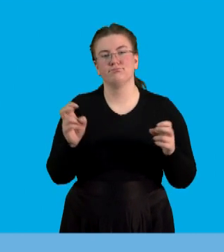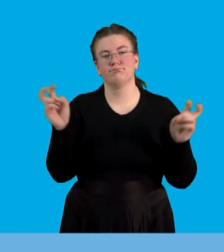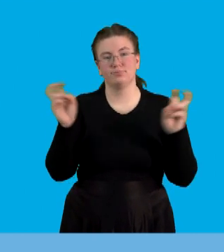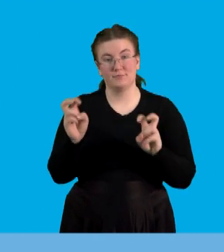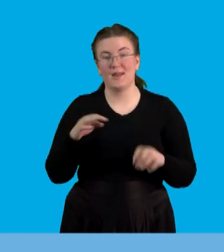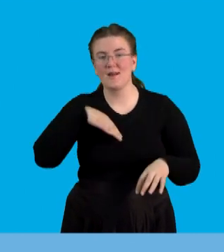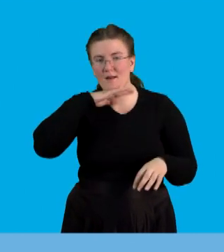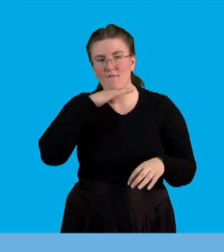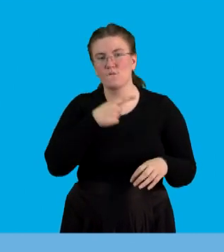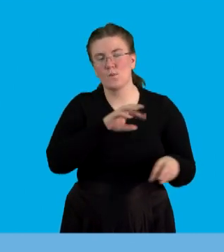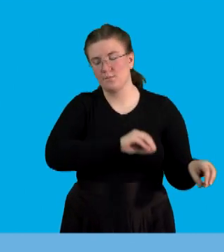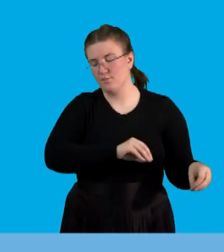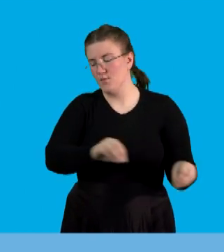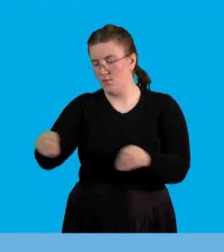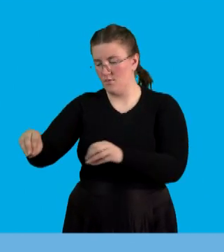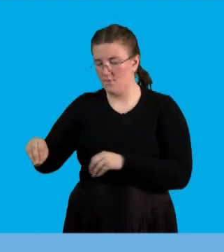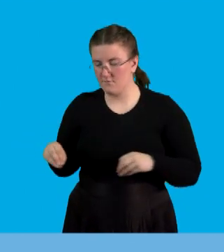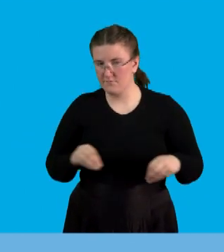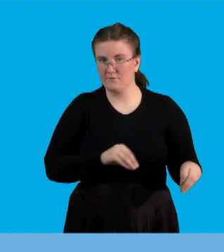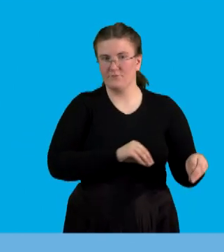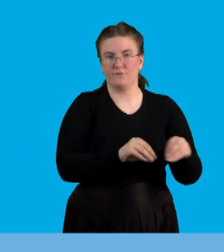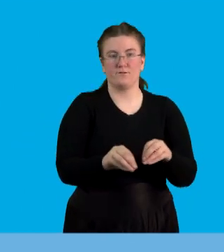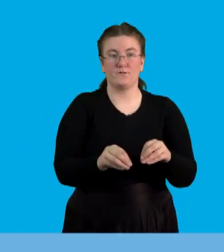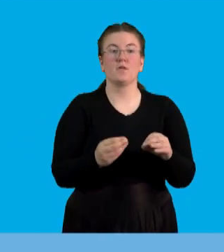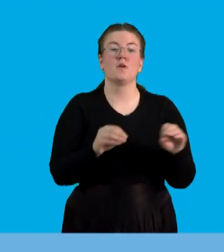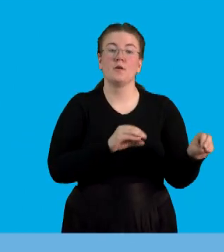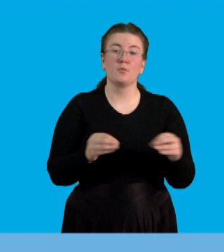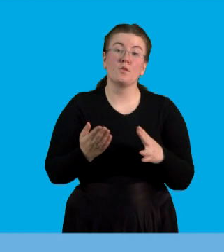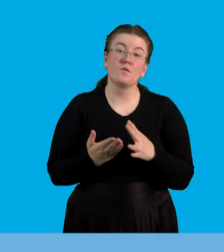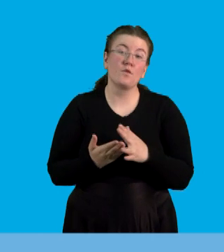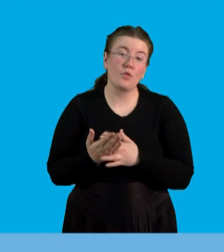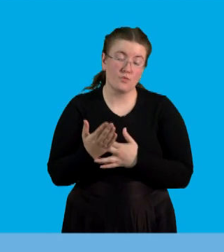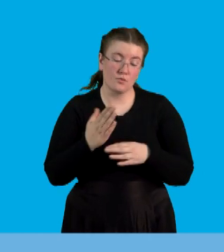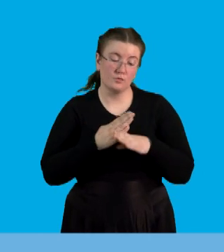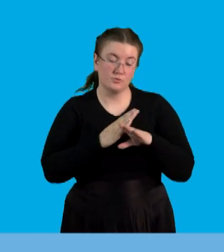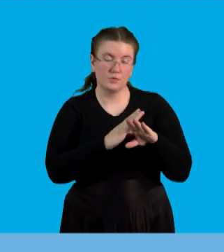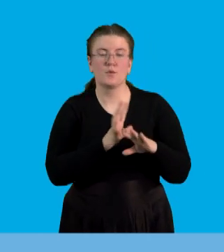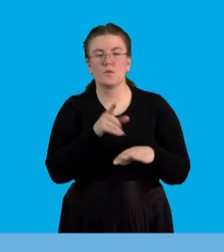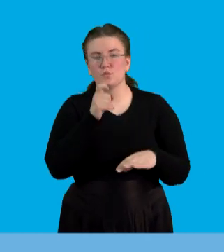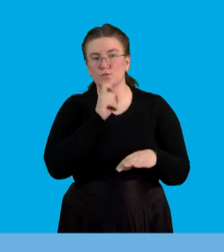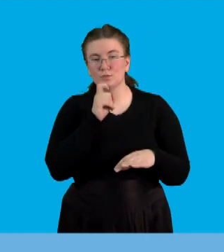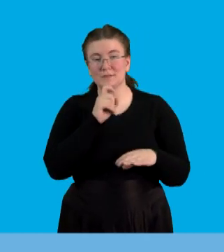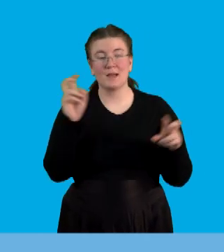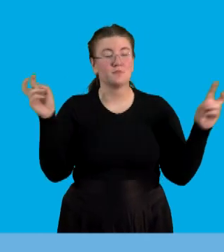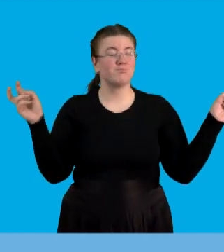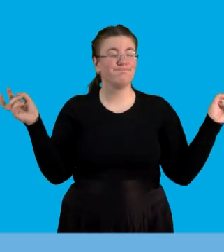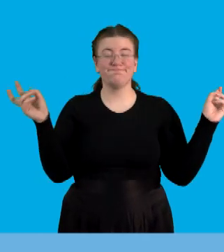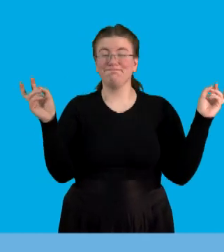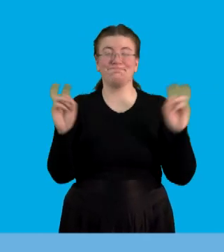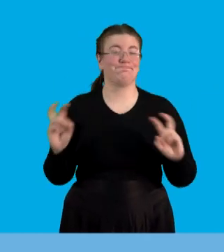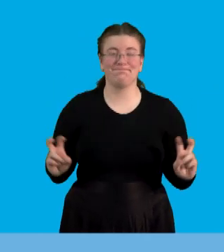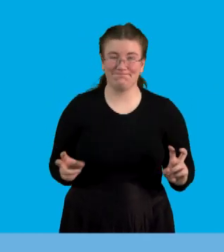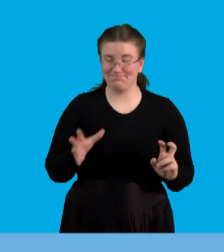terminal. So when these electrons are moving through the resistor, that is this element in this case, they're going to use a lot of